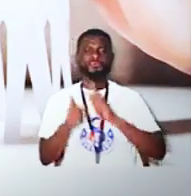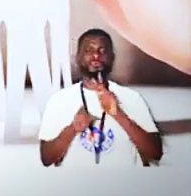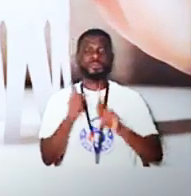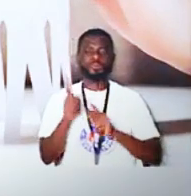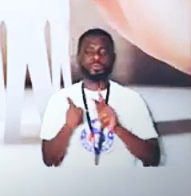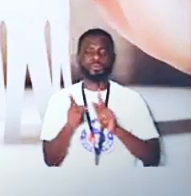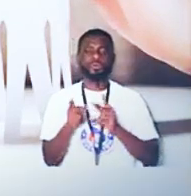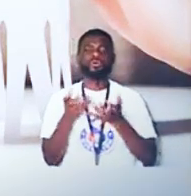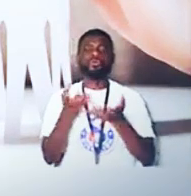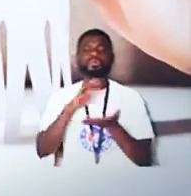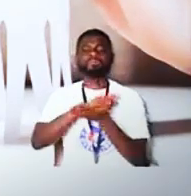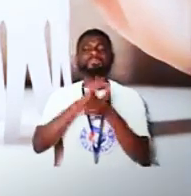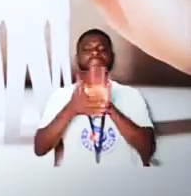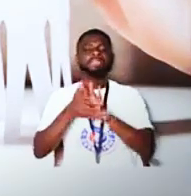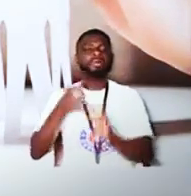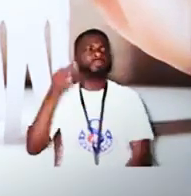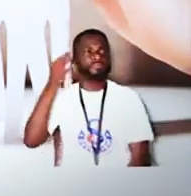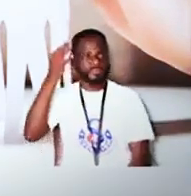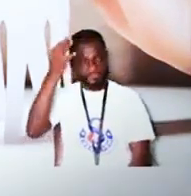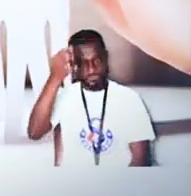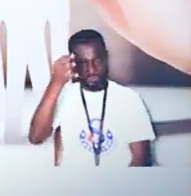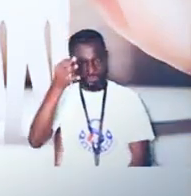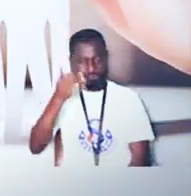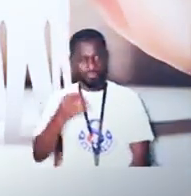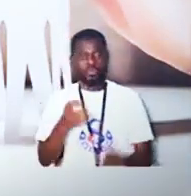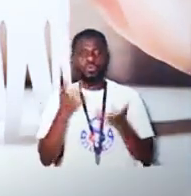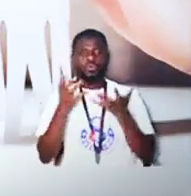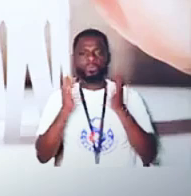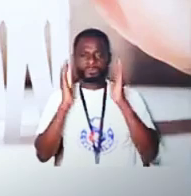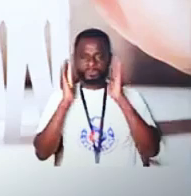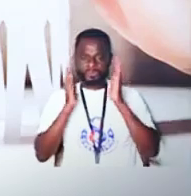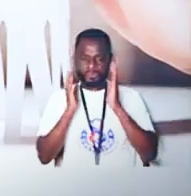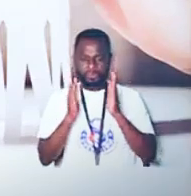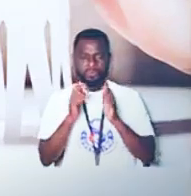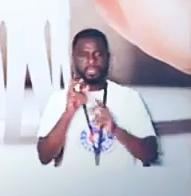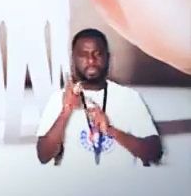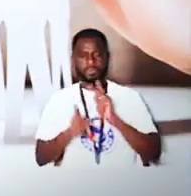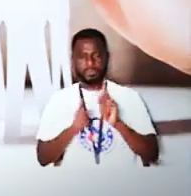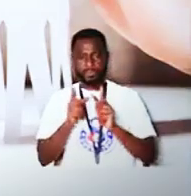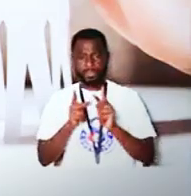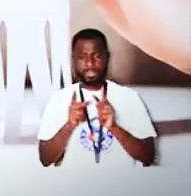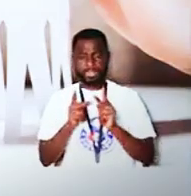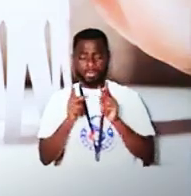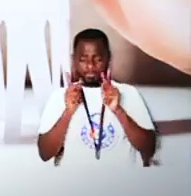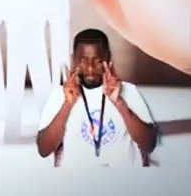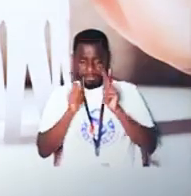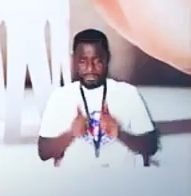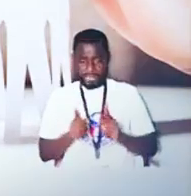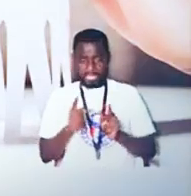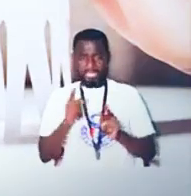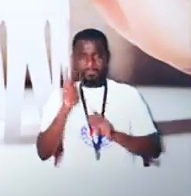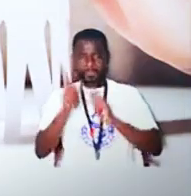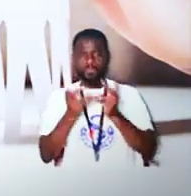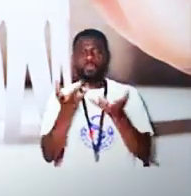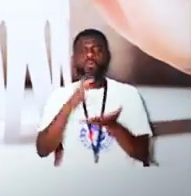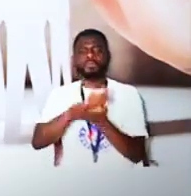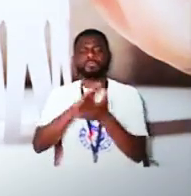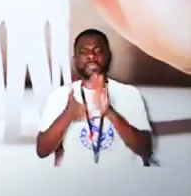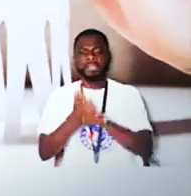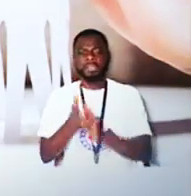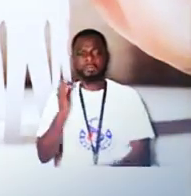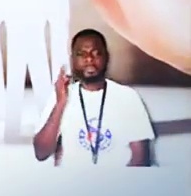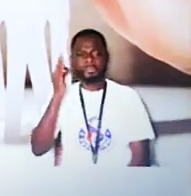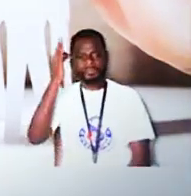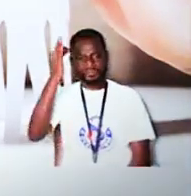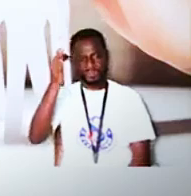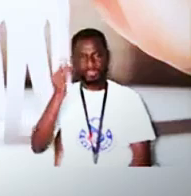in future. We want to pay attention to the kind of people, the kind of Ghanaian we want to